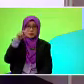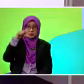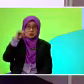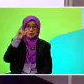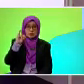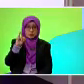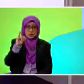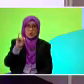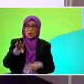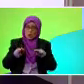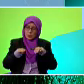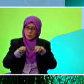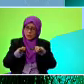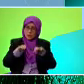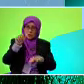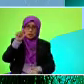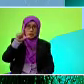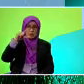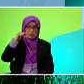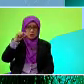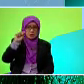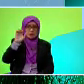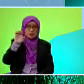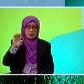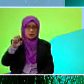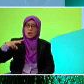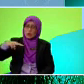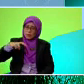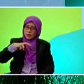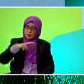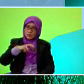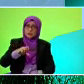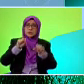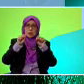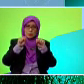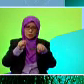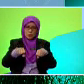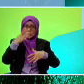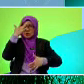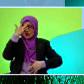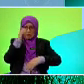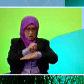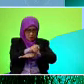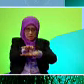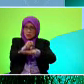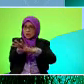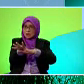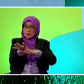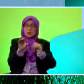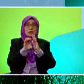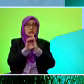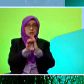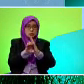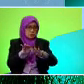protozoa, bacteria, algae, and of course virus, they can cause infectious diseases. And for example, fungi, they can